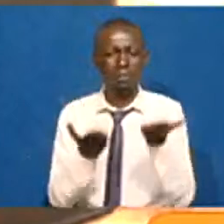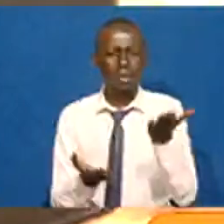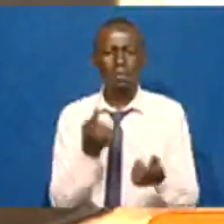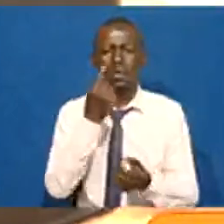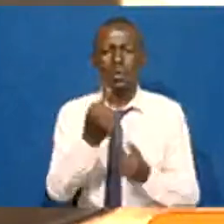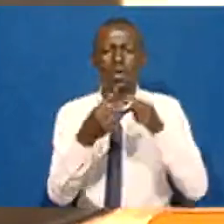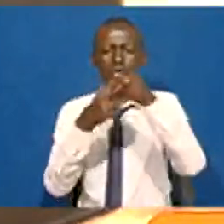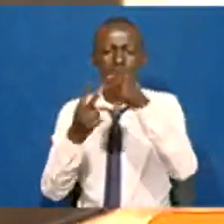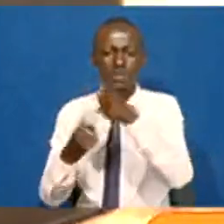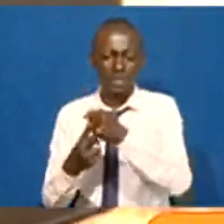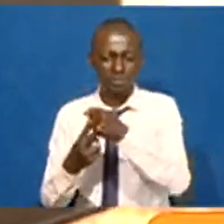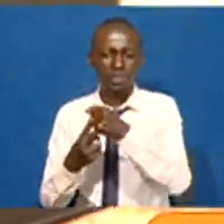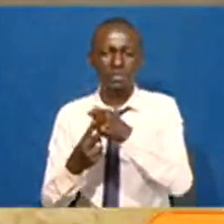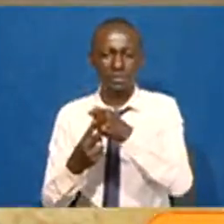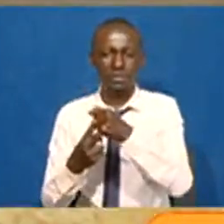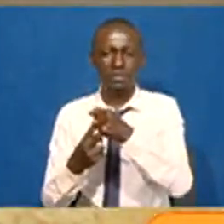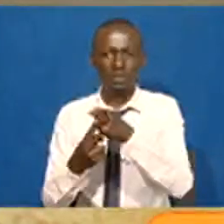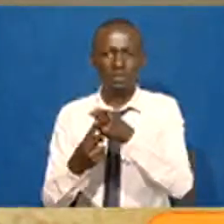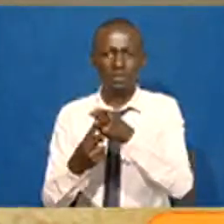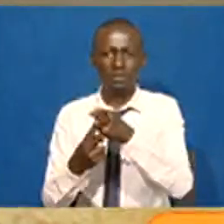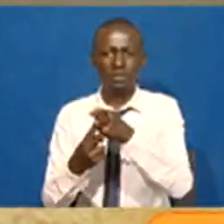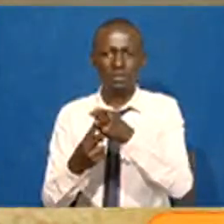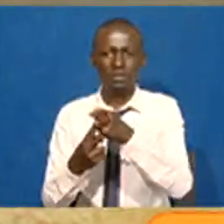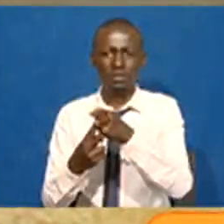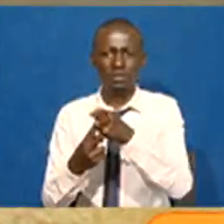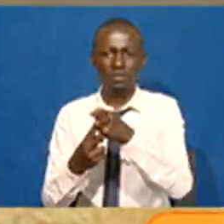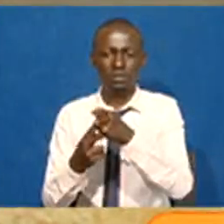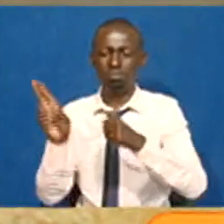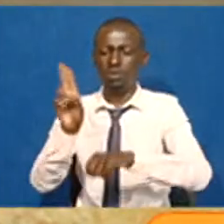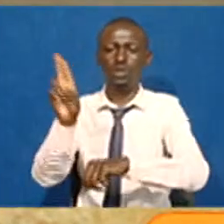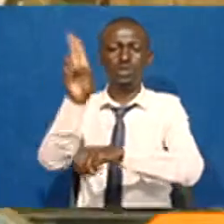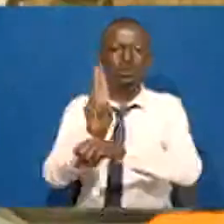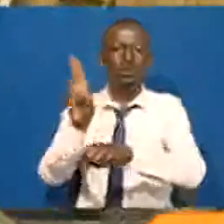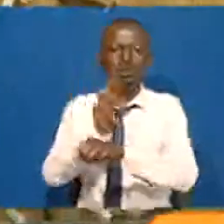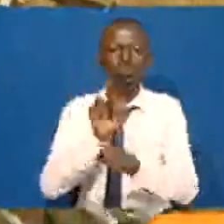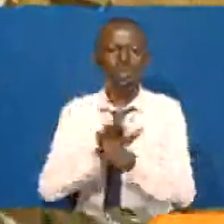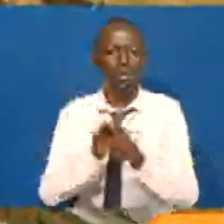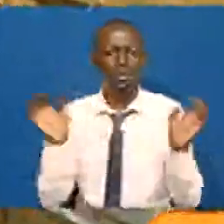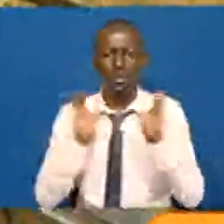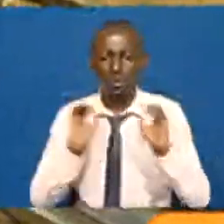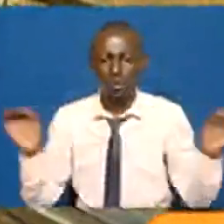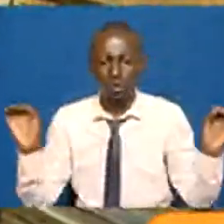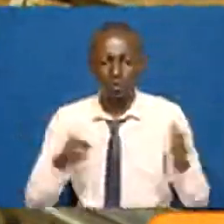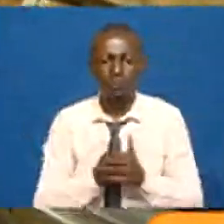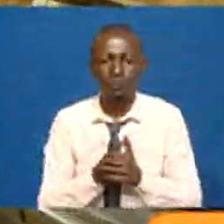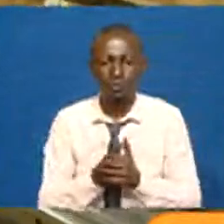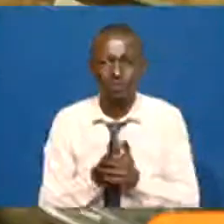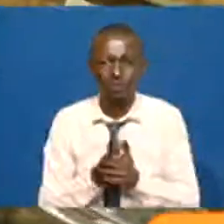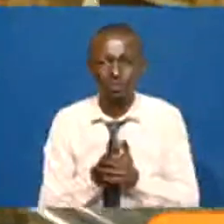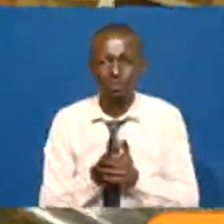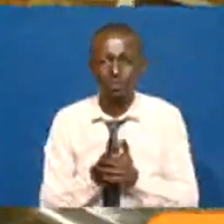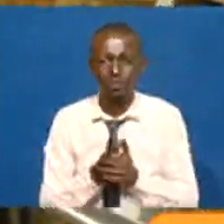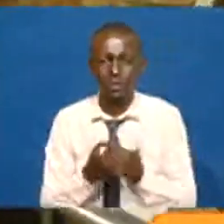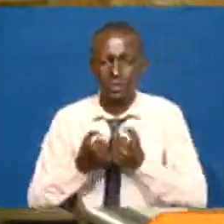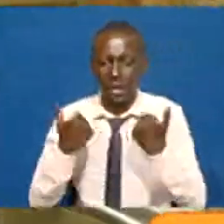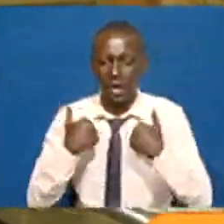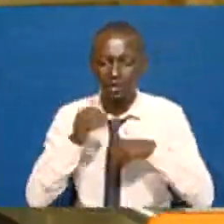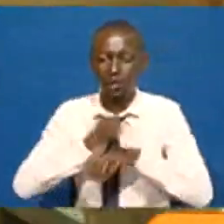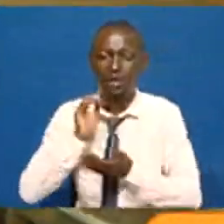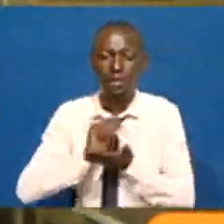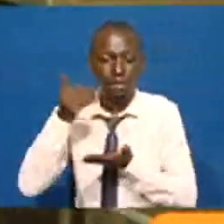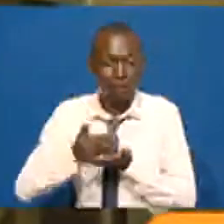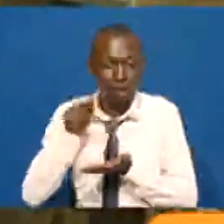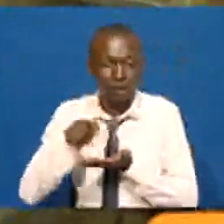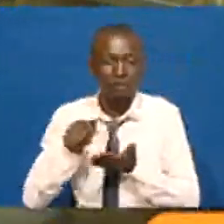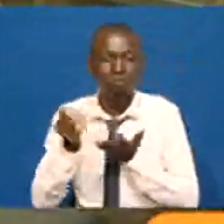shillings, and then it is not consuming a lot. While funding for such startups remains a challenge, Adumu